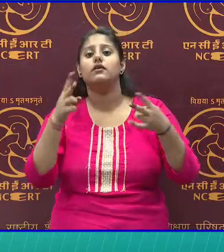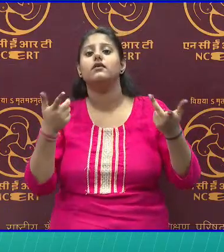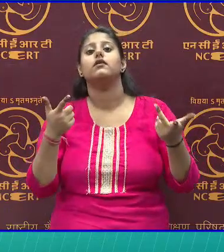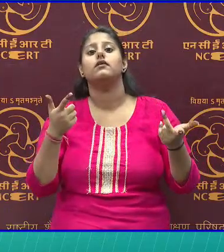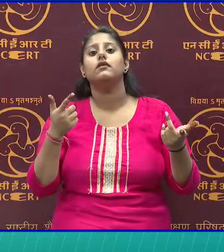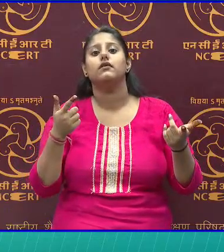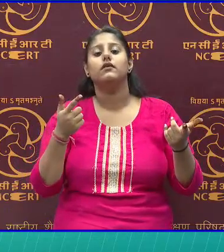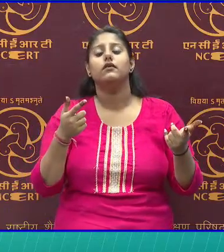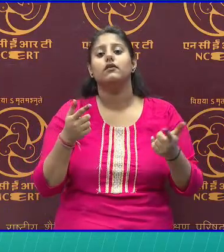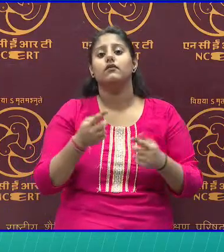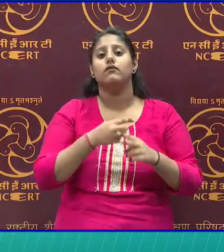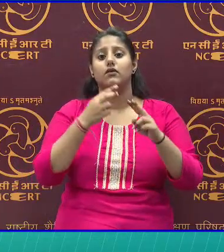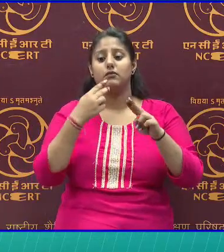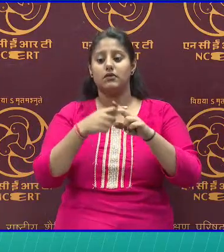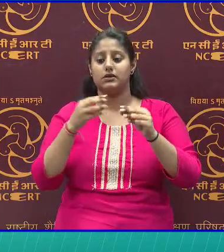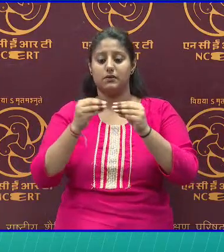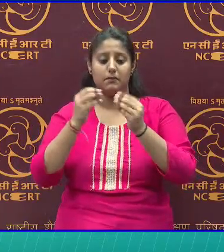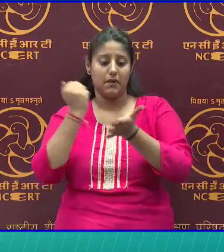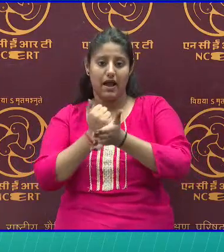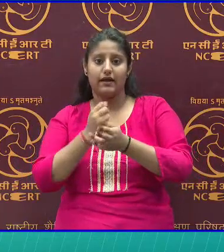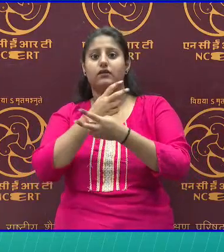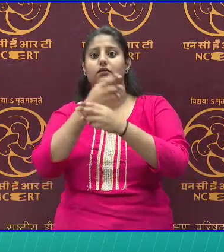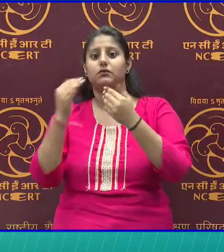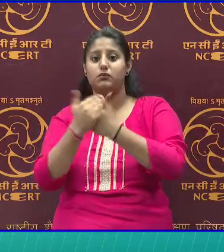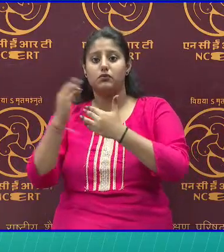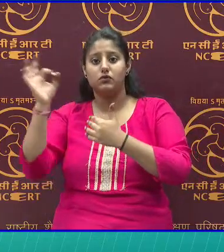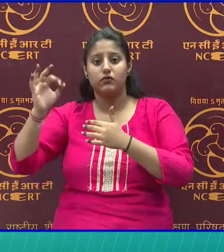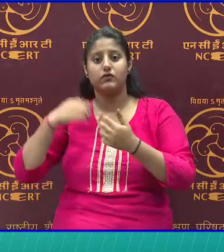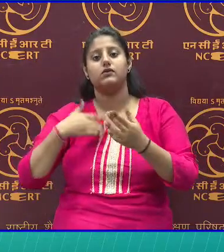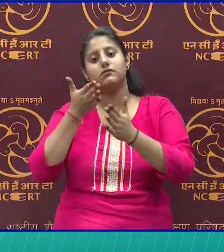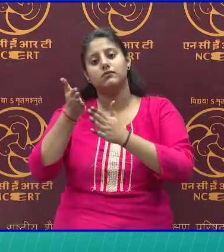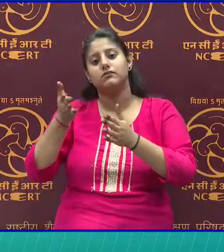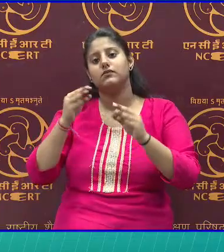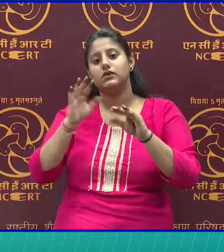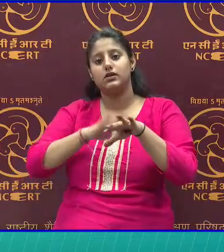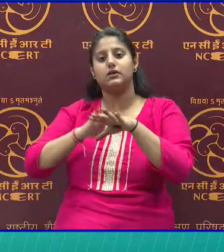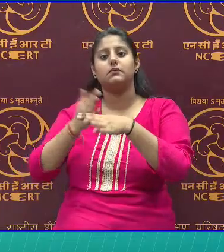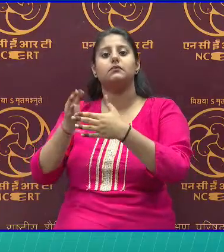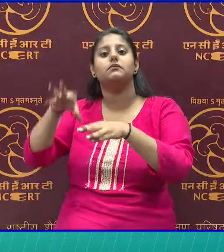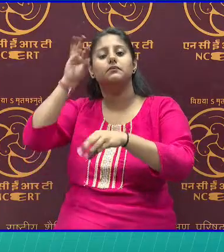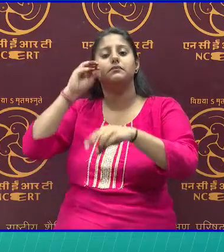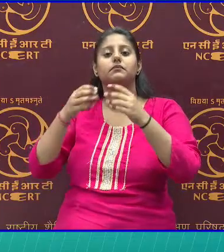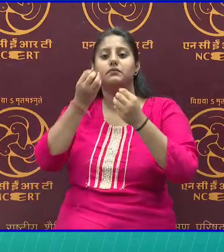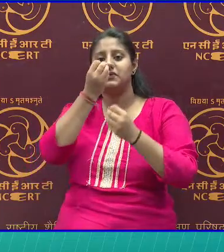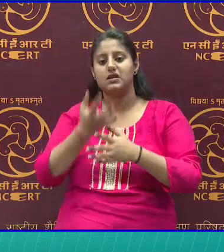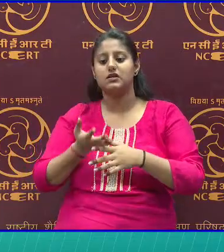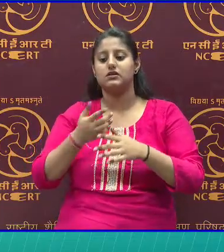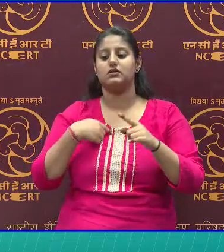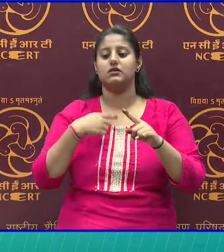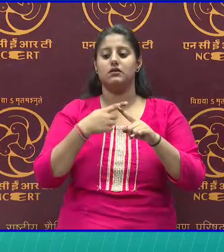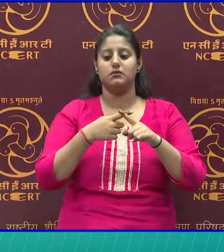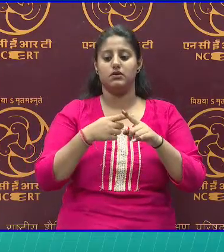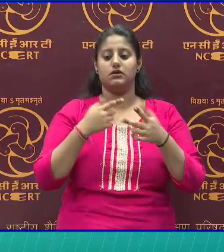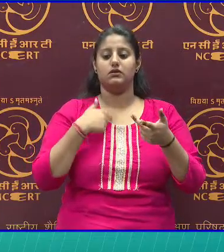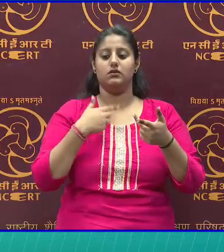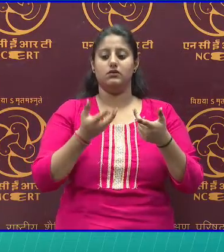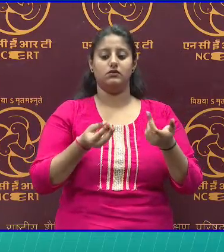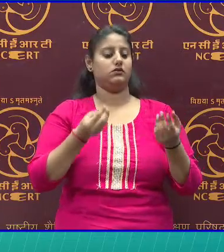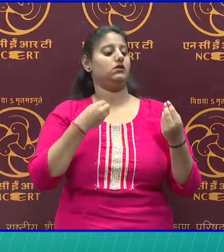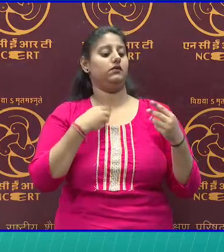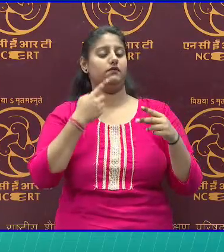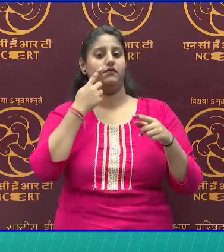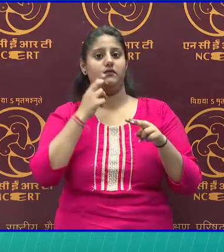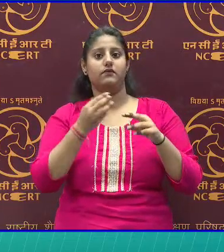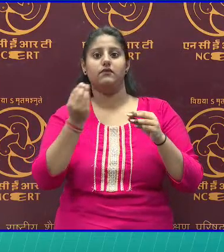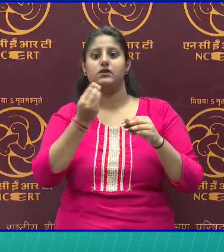when in the context of bank, we try to introduce certain basics of financial literacy. We all talk about it. So there are